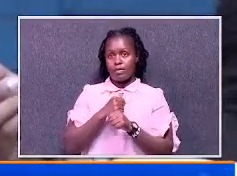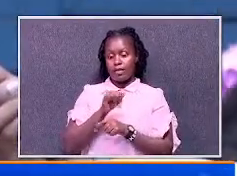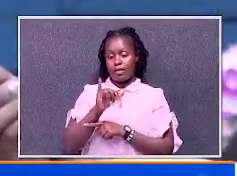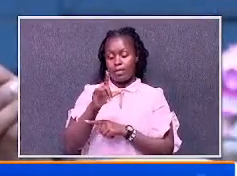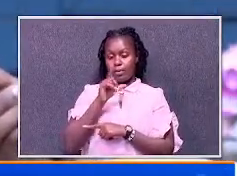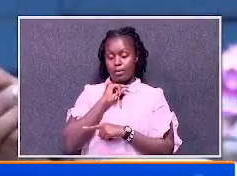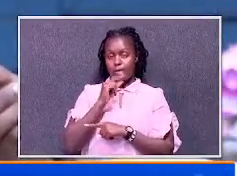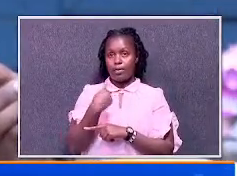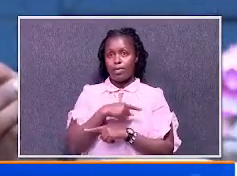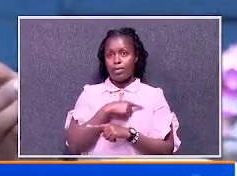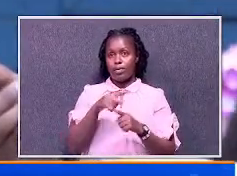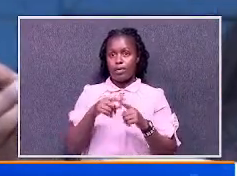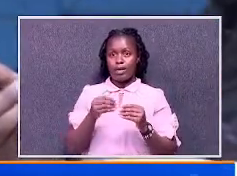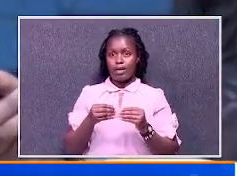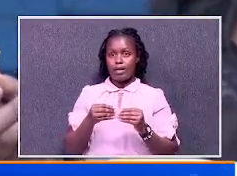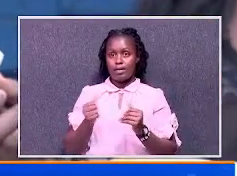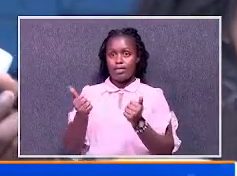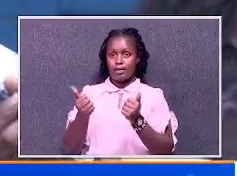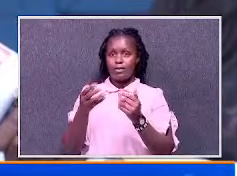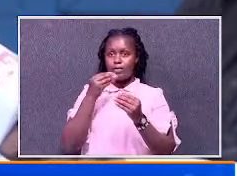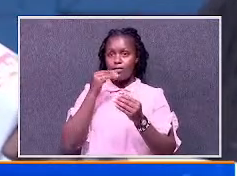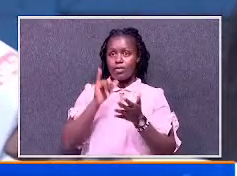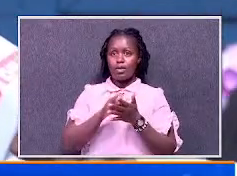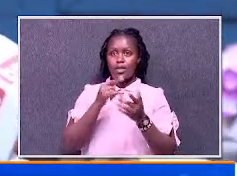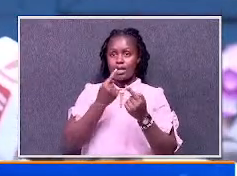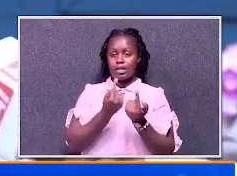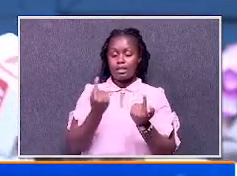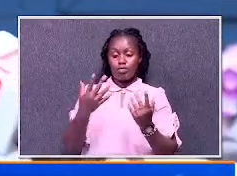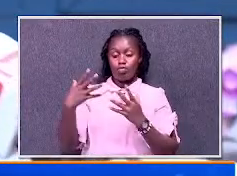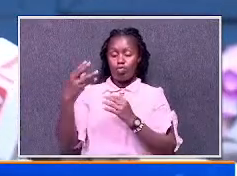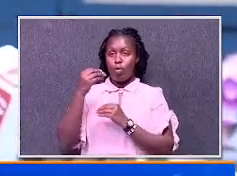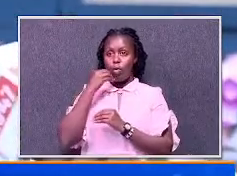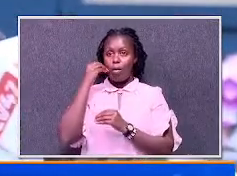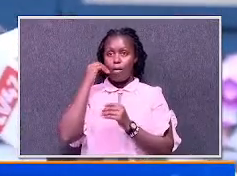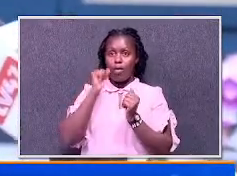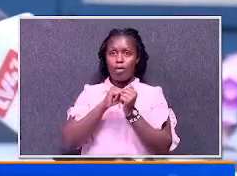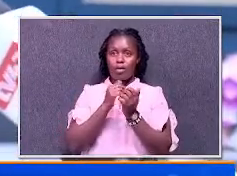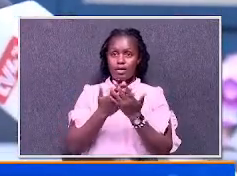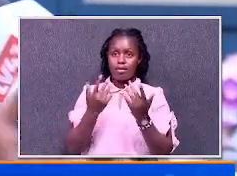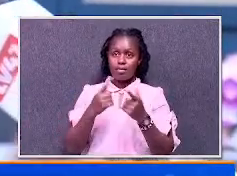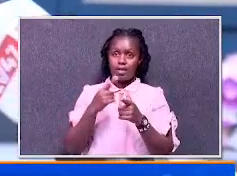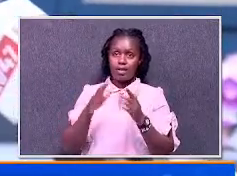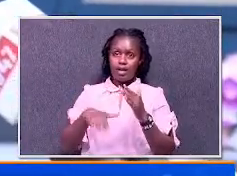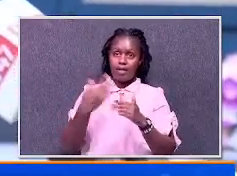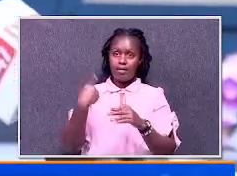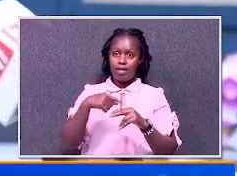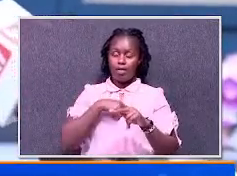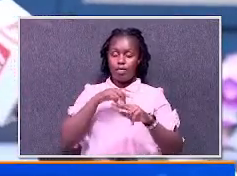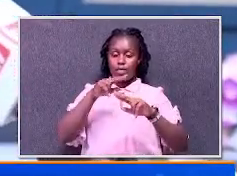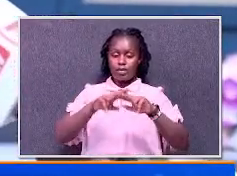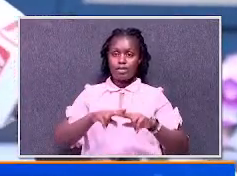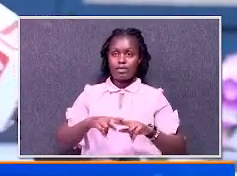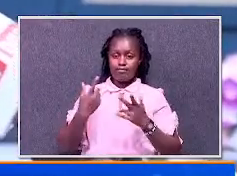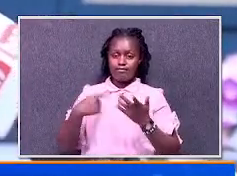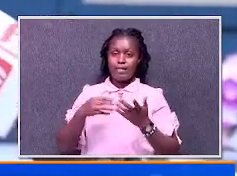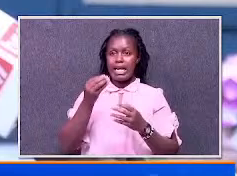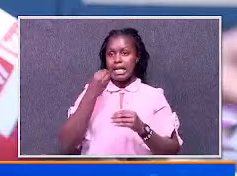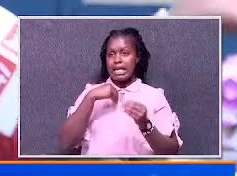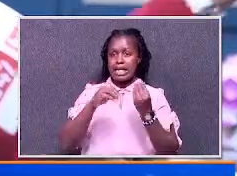tunataka kudistribute chakula, kila mtu aende nyumbani na kitu, and then after that tukae chini tukunywe soda na